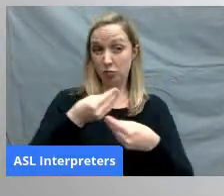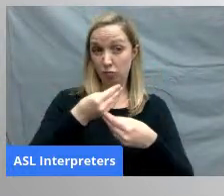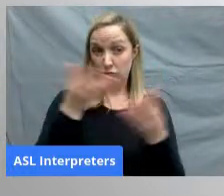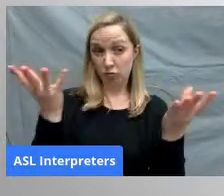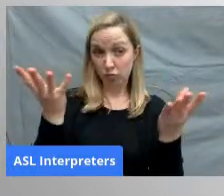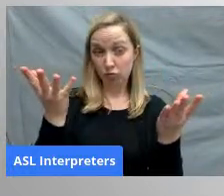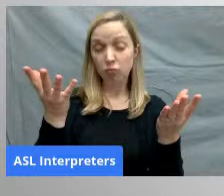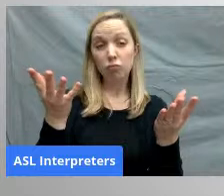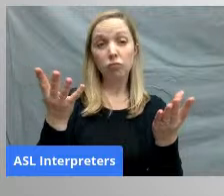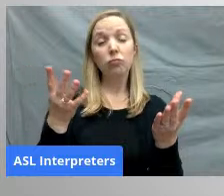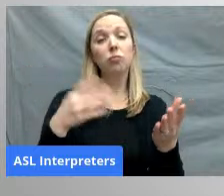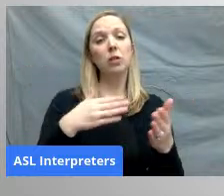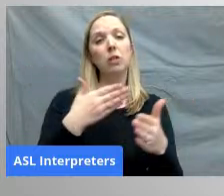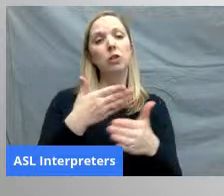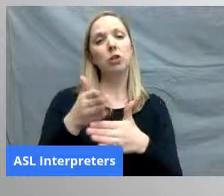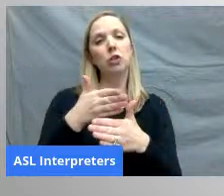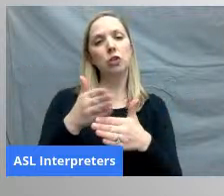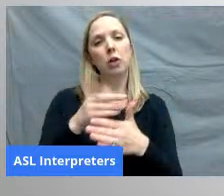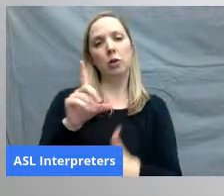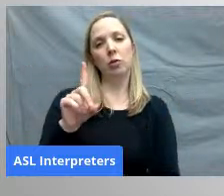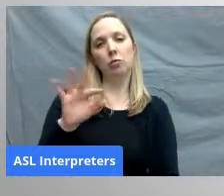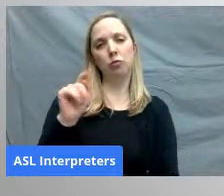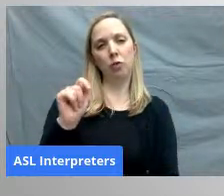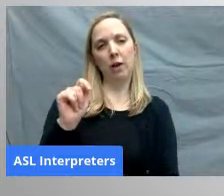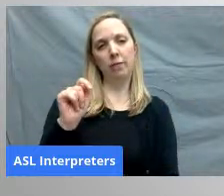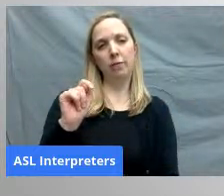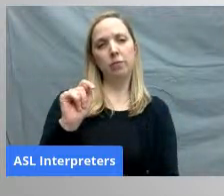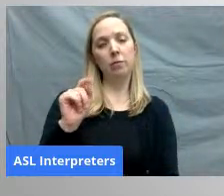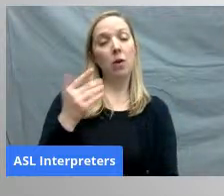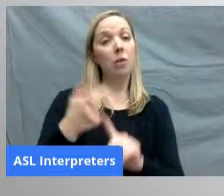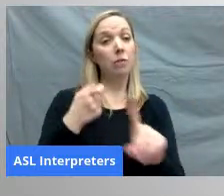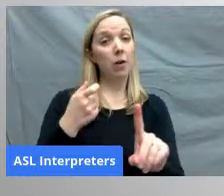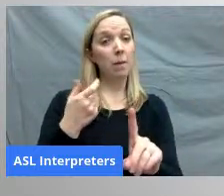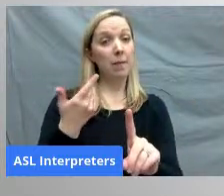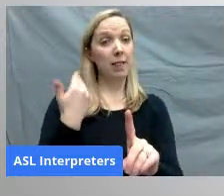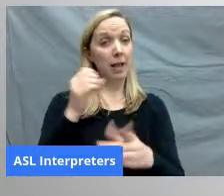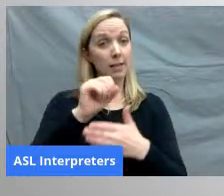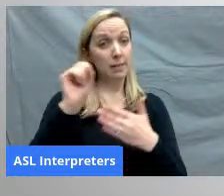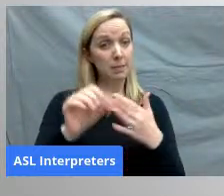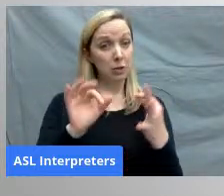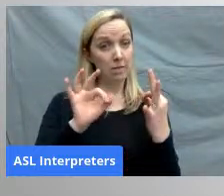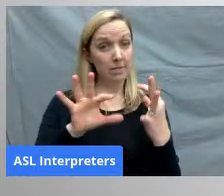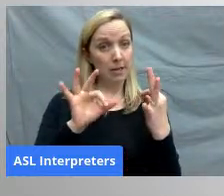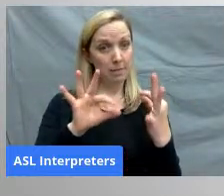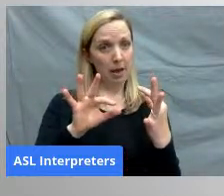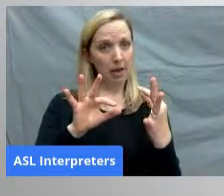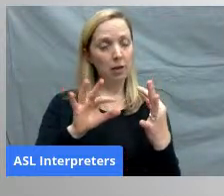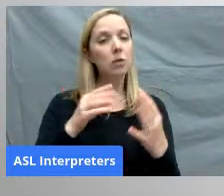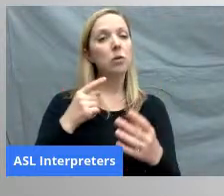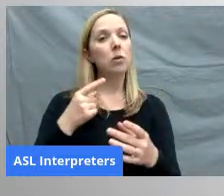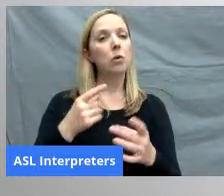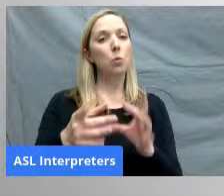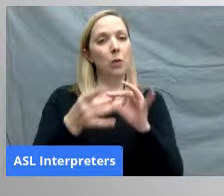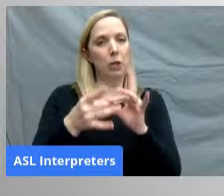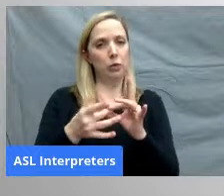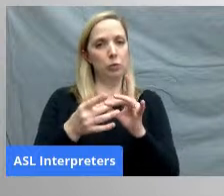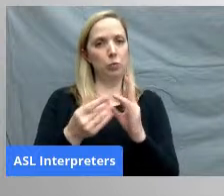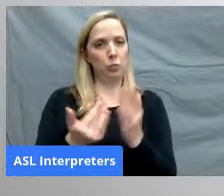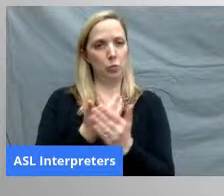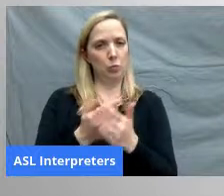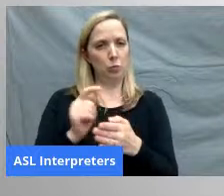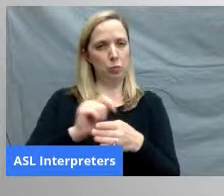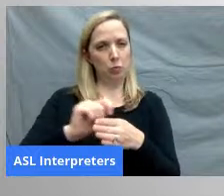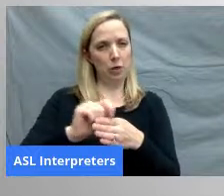on the feedback that was provided last semester around areas of need, as well as our